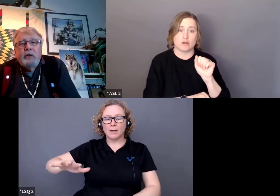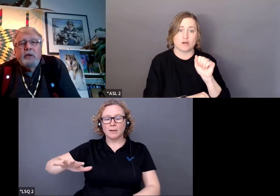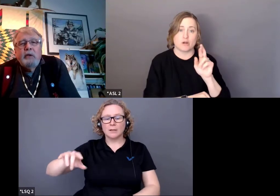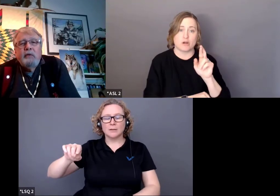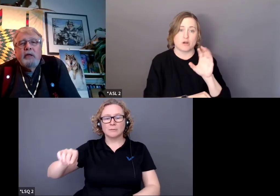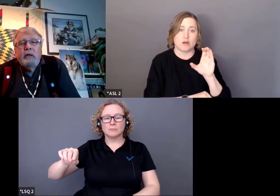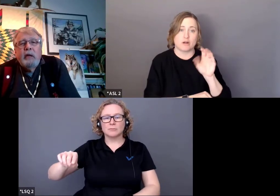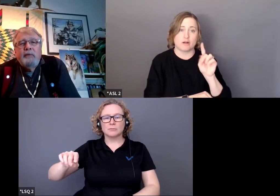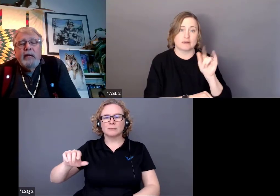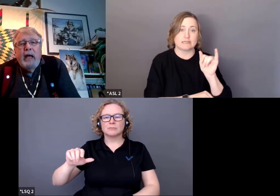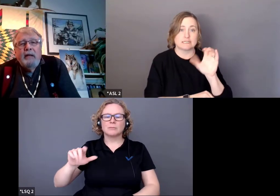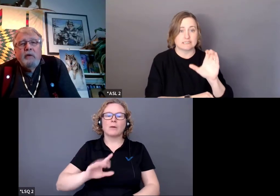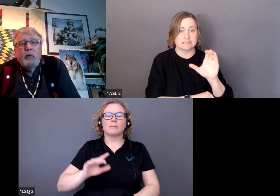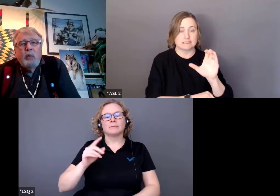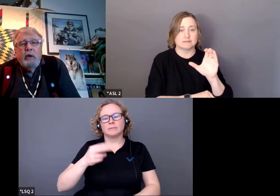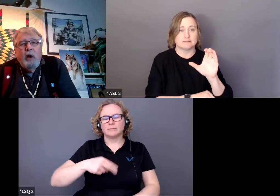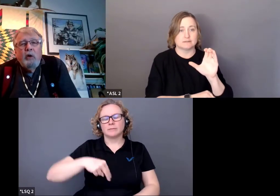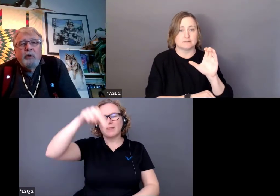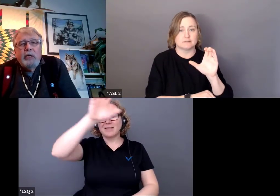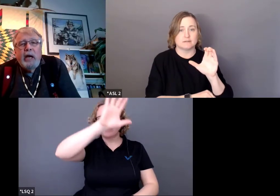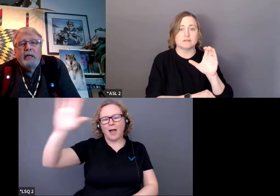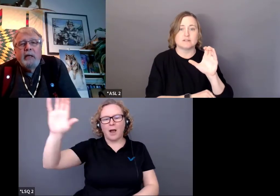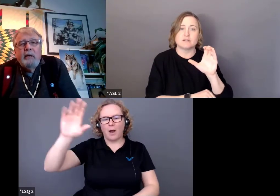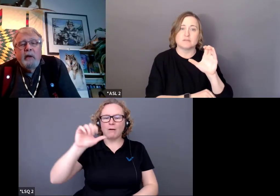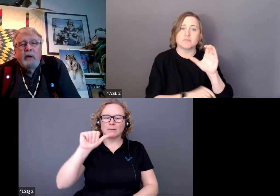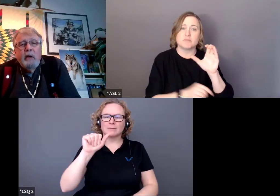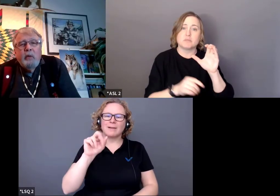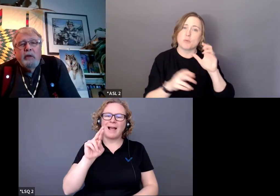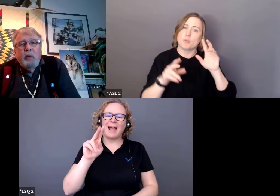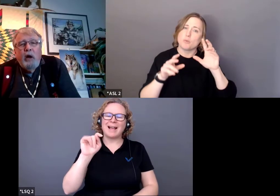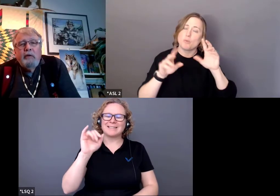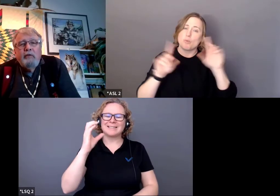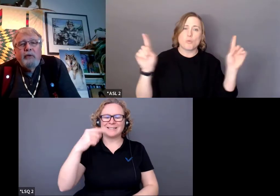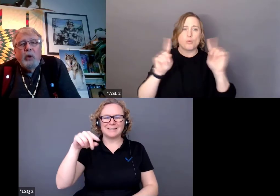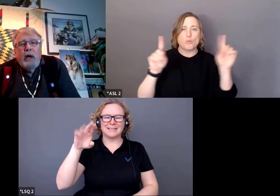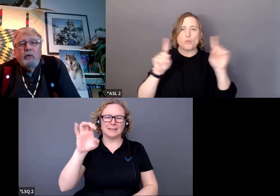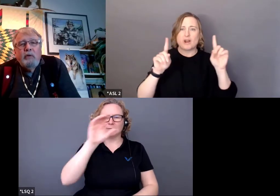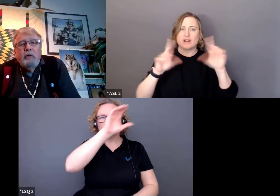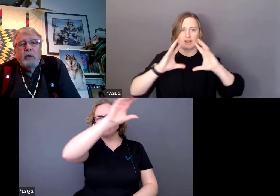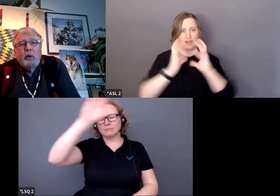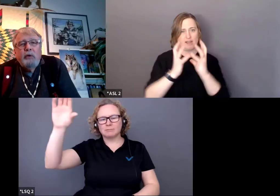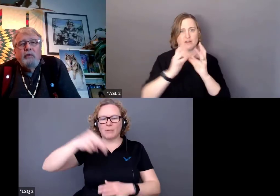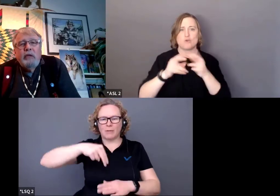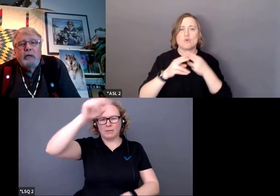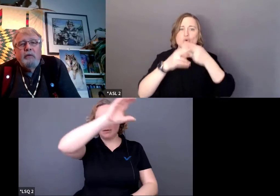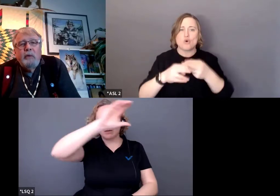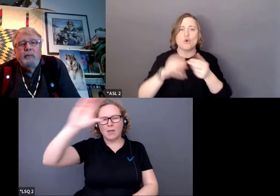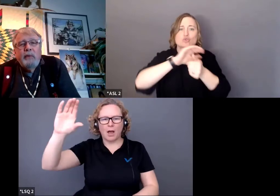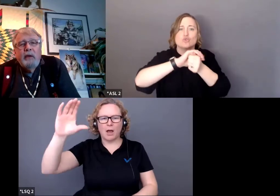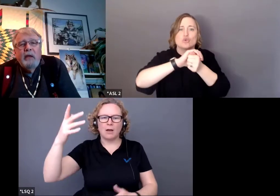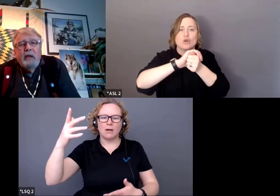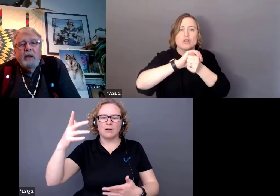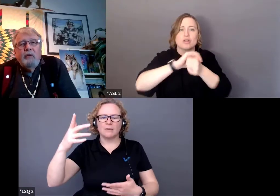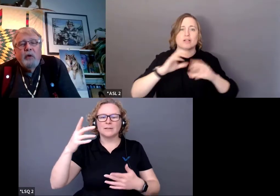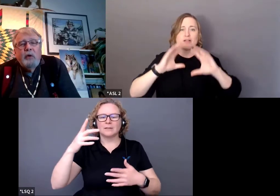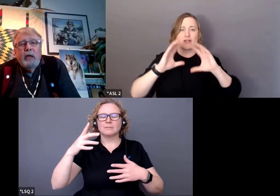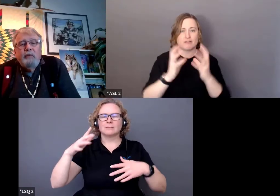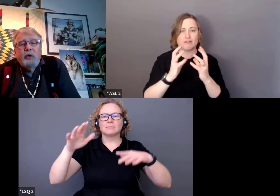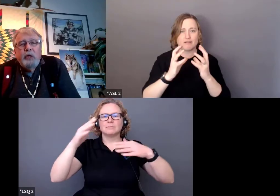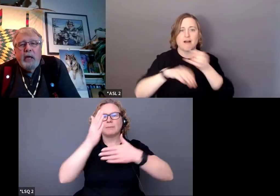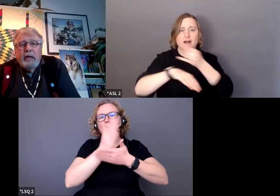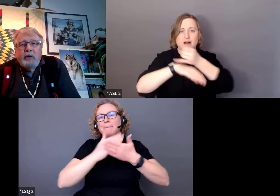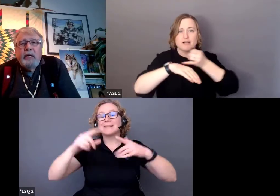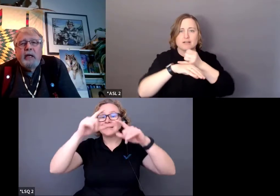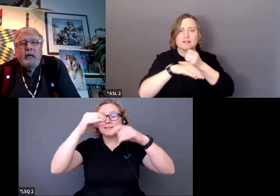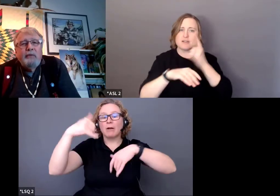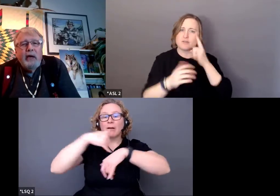the section of the lands of what we call Turtle Island, where the waters flow out to the northern seas. So if